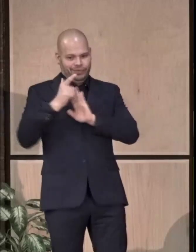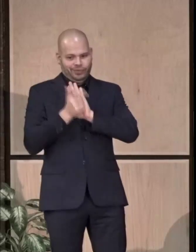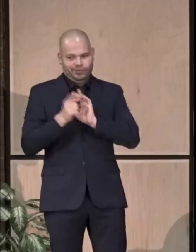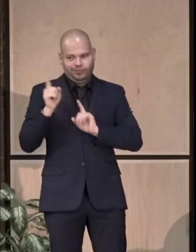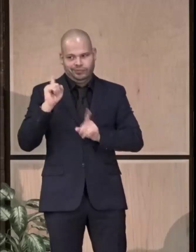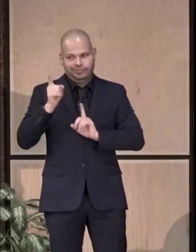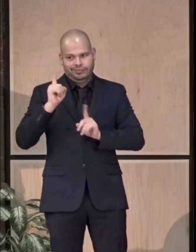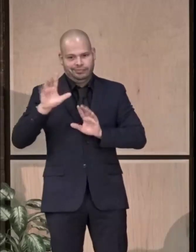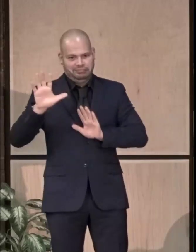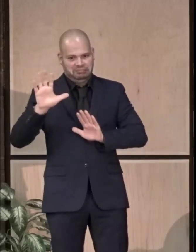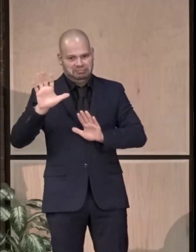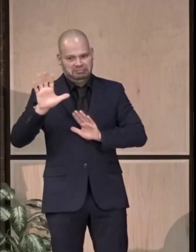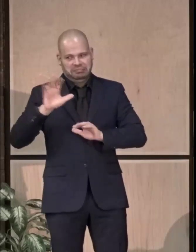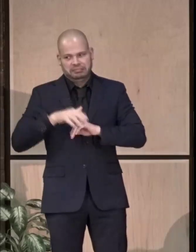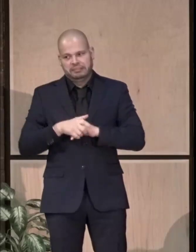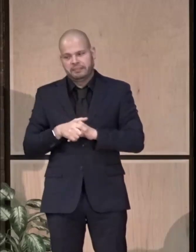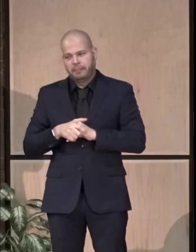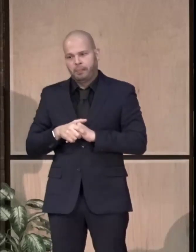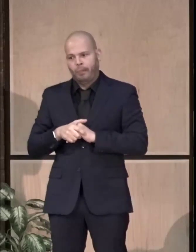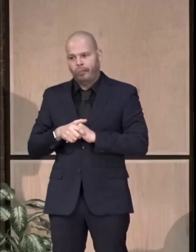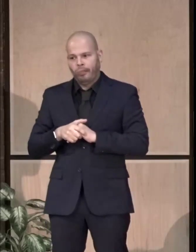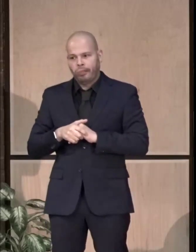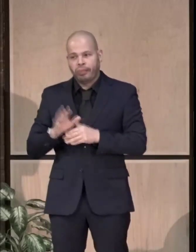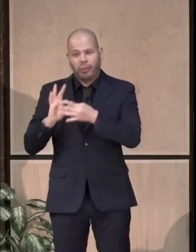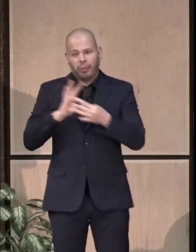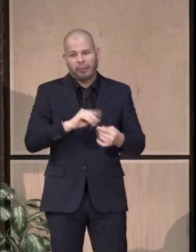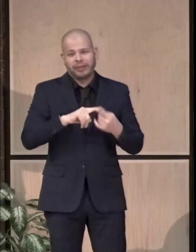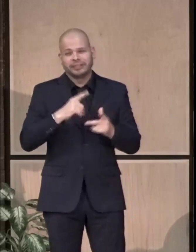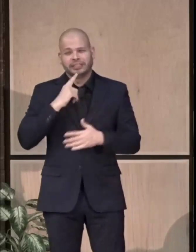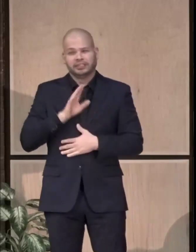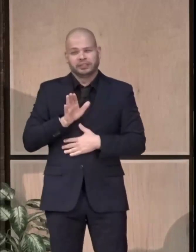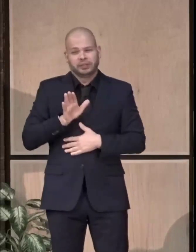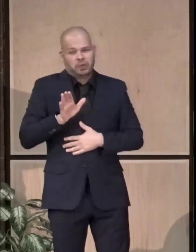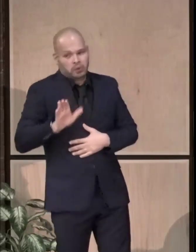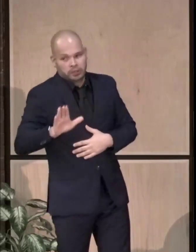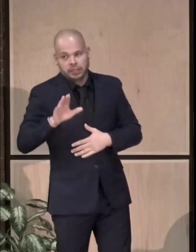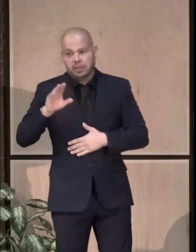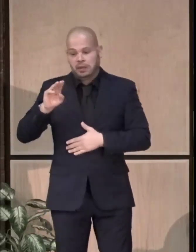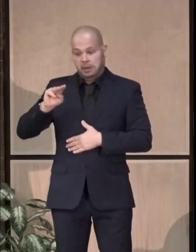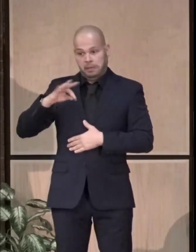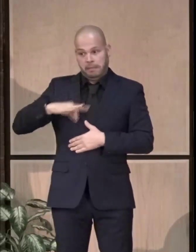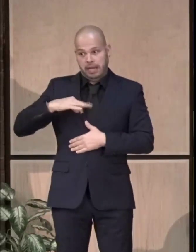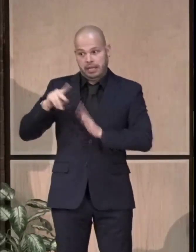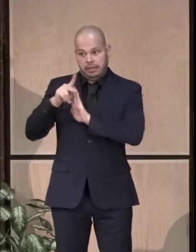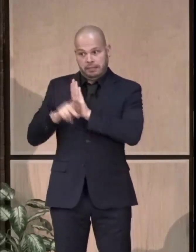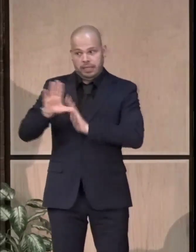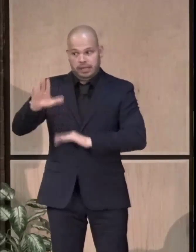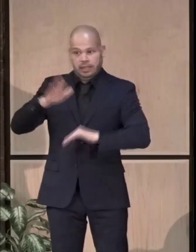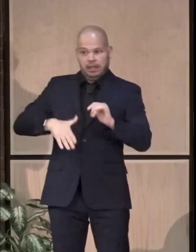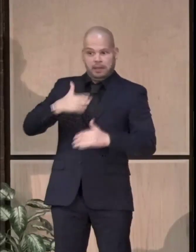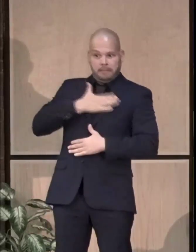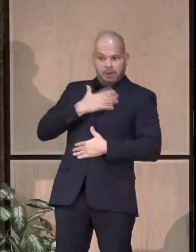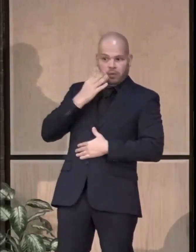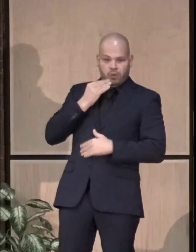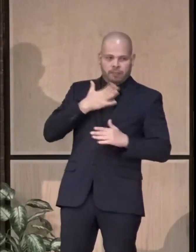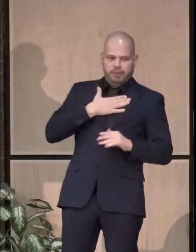I was just referring to the fact that there are different policies and rules and regulations. What specifically